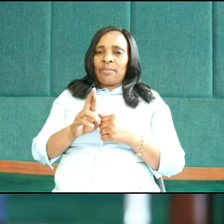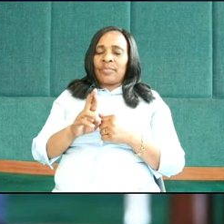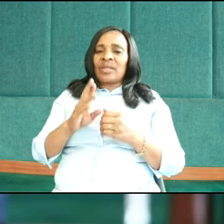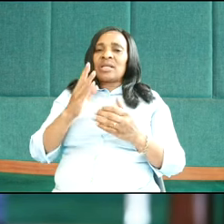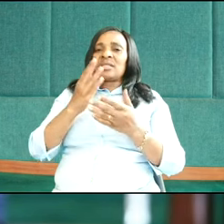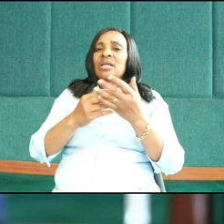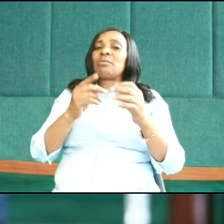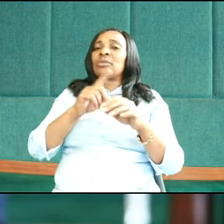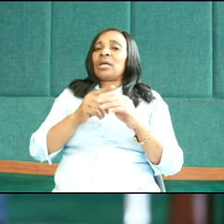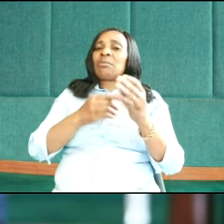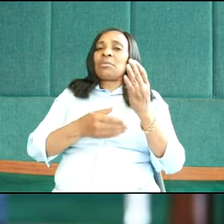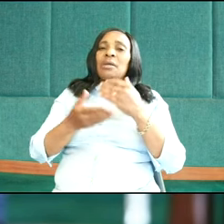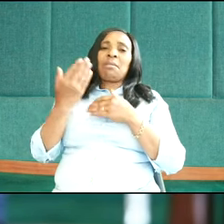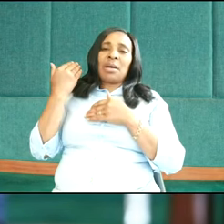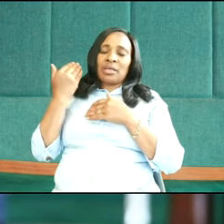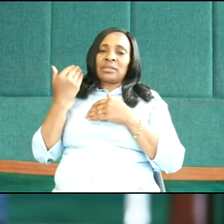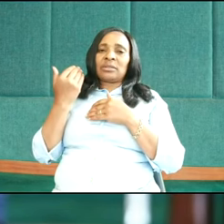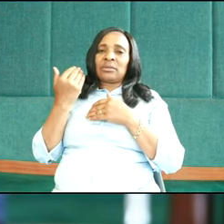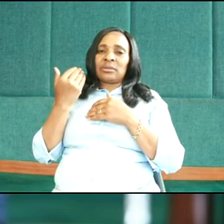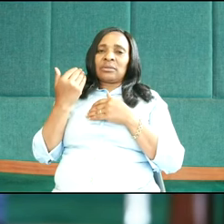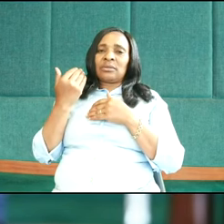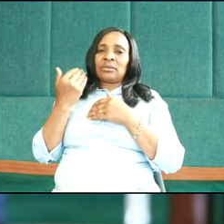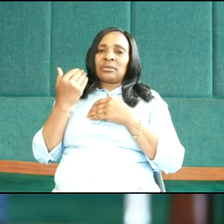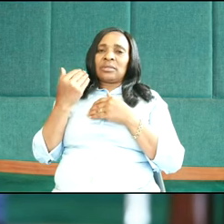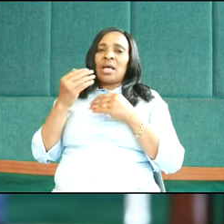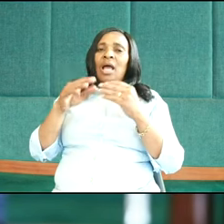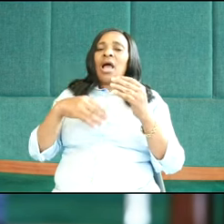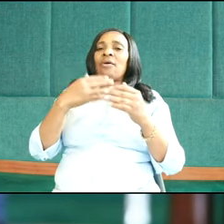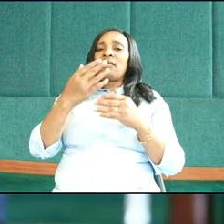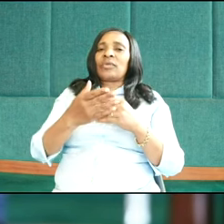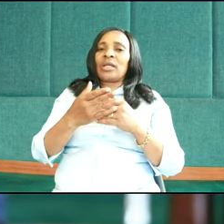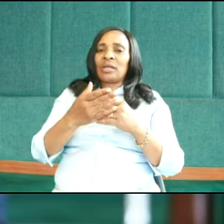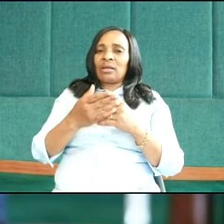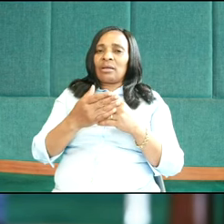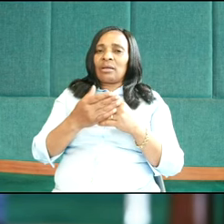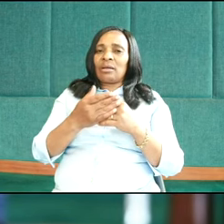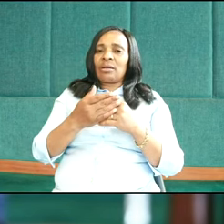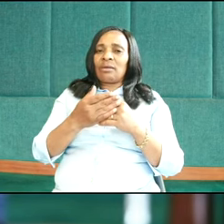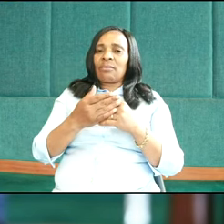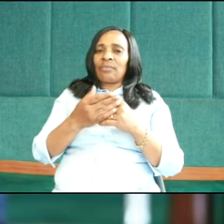Some time passed, and eventually she was